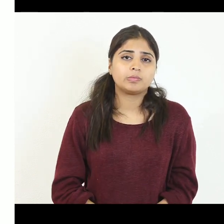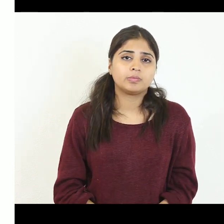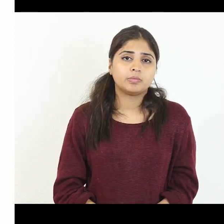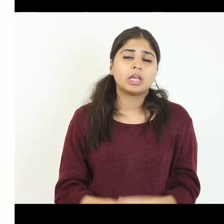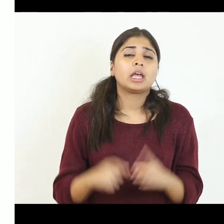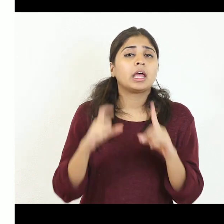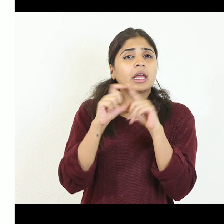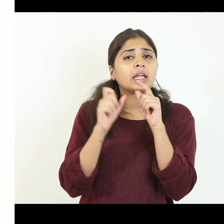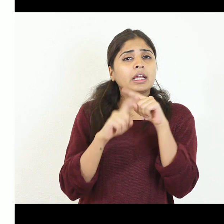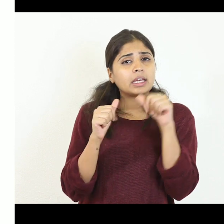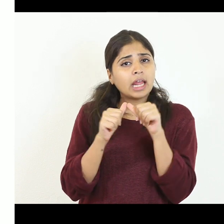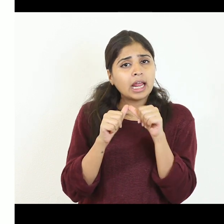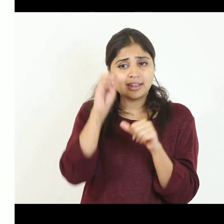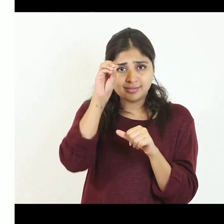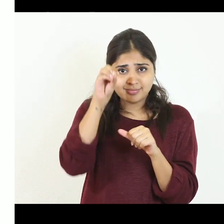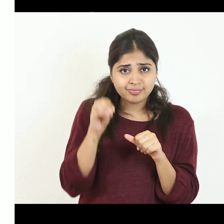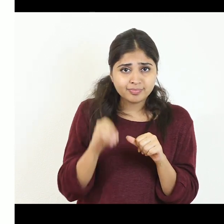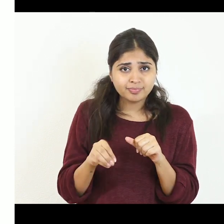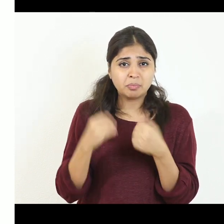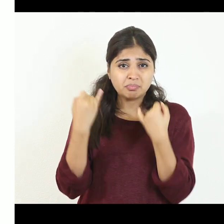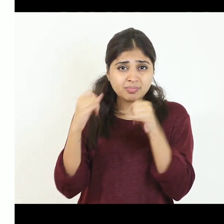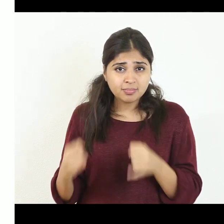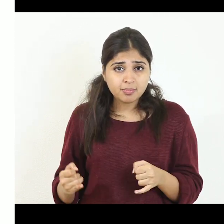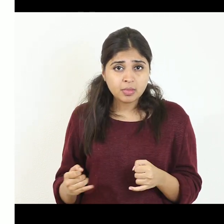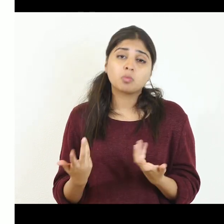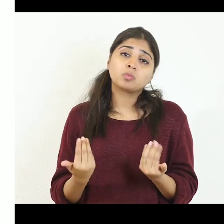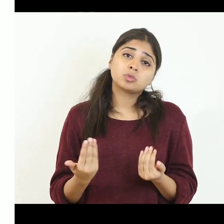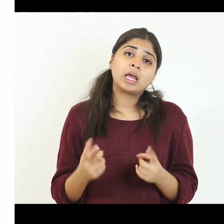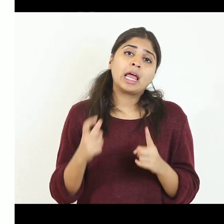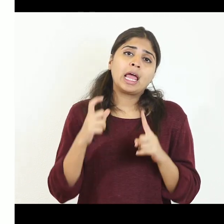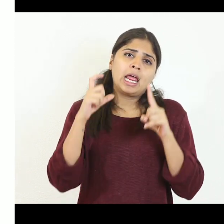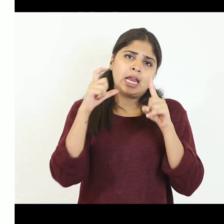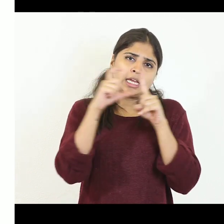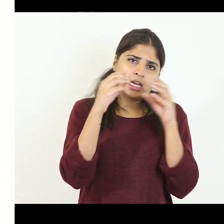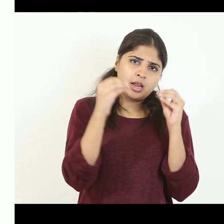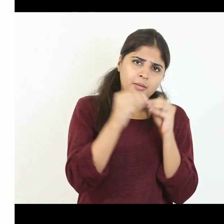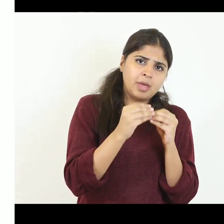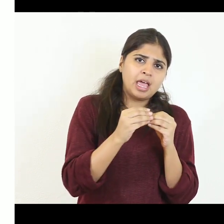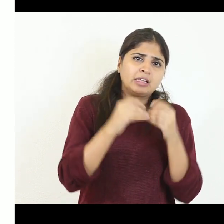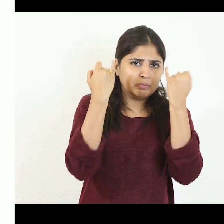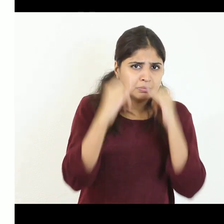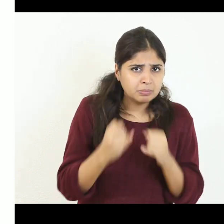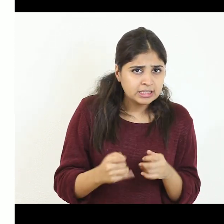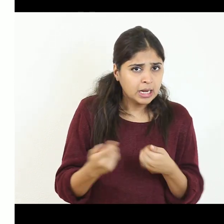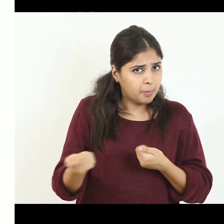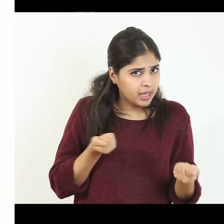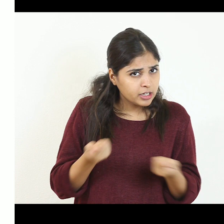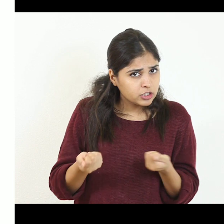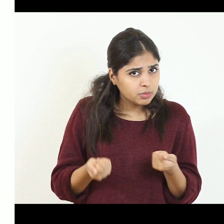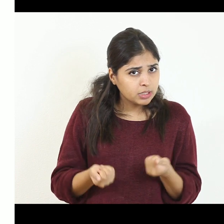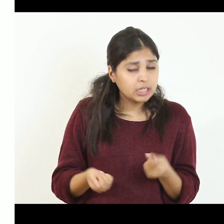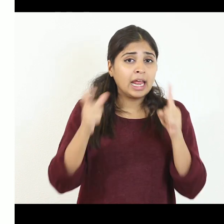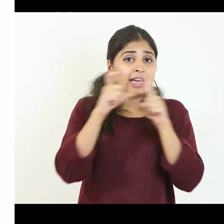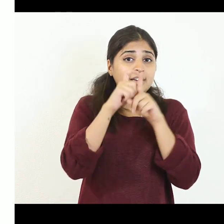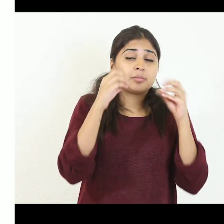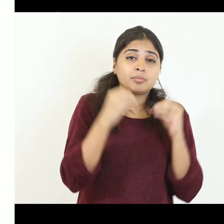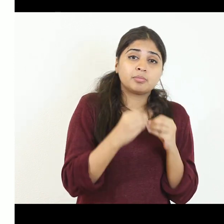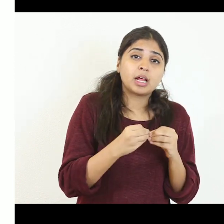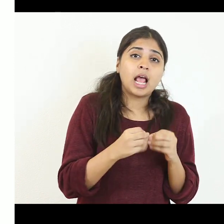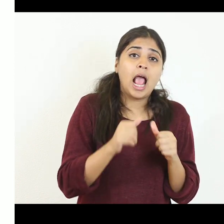entry errors may involve database error management, database access